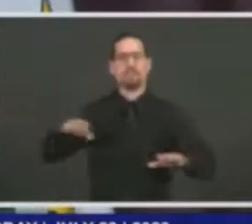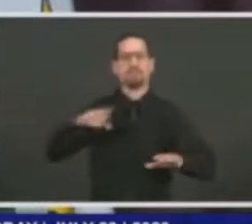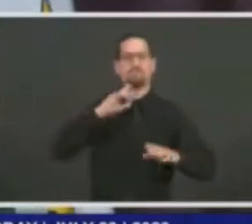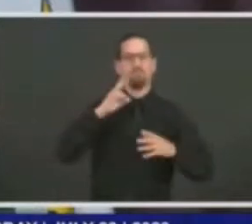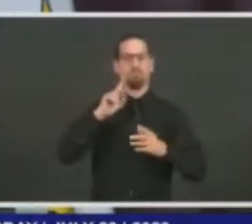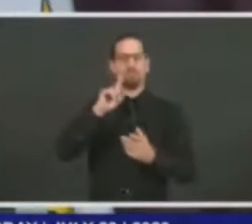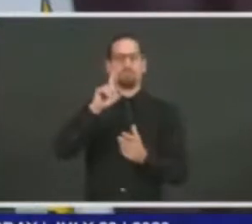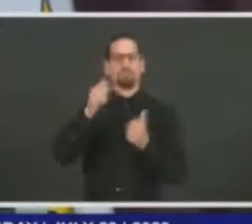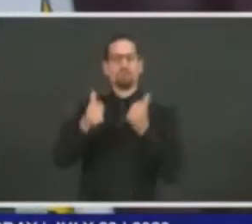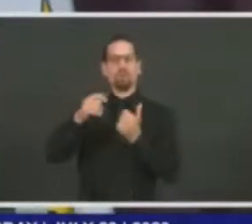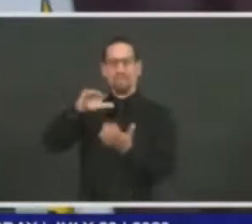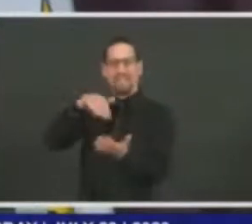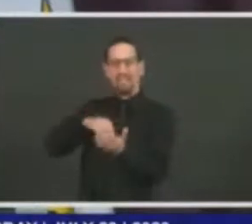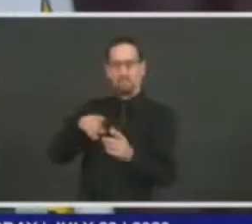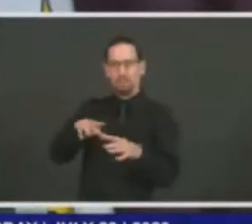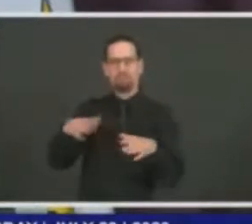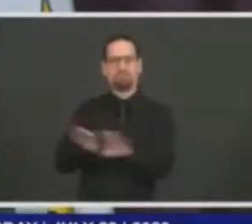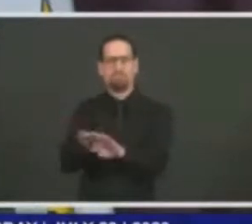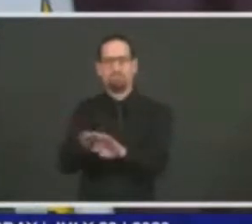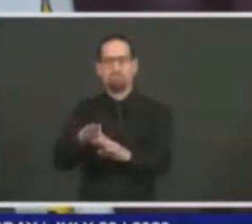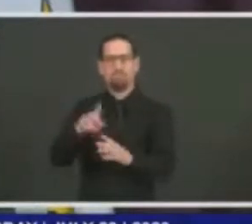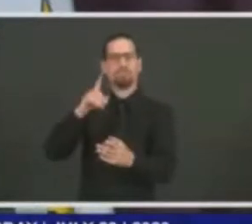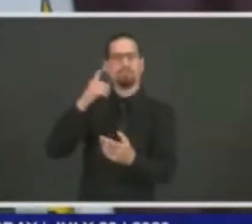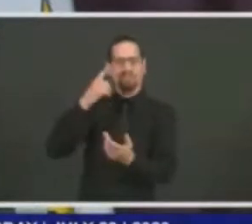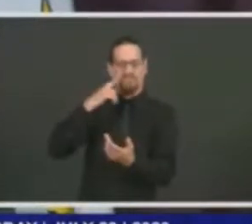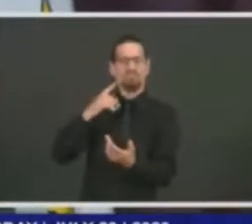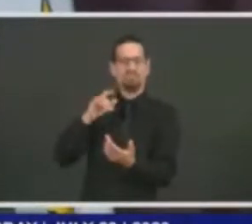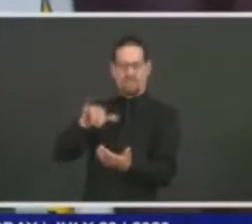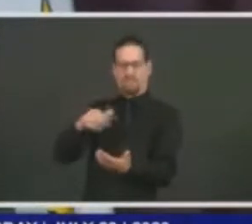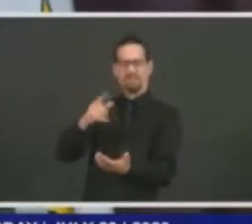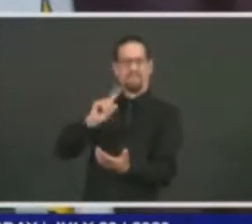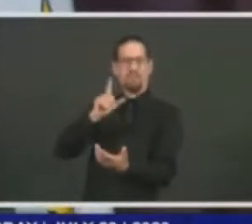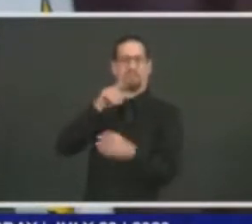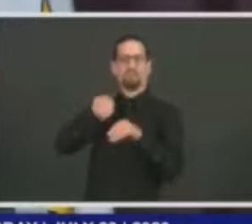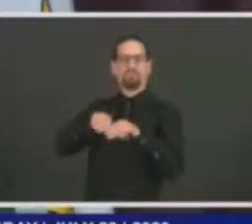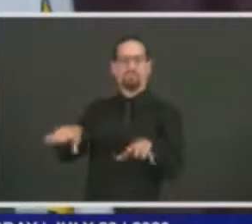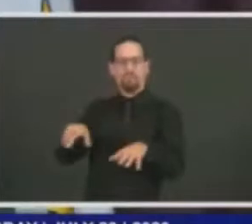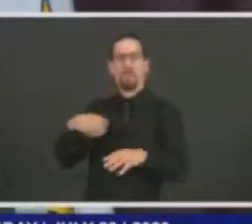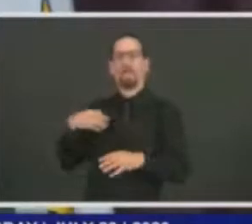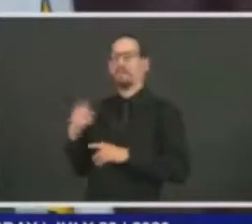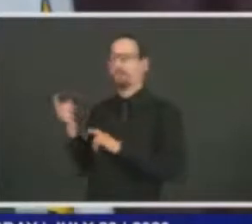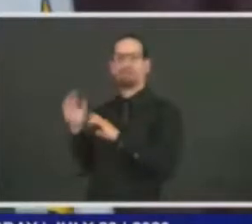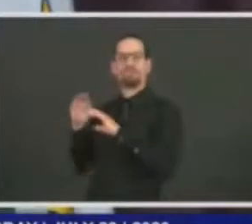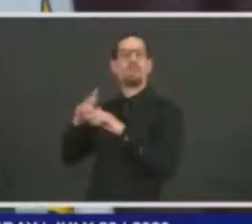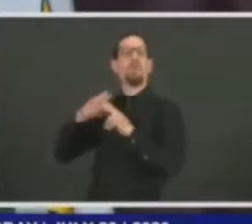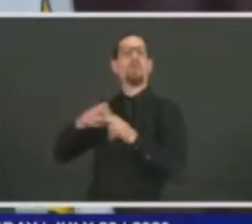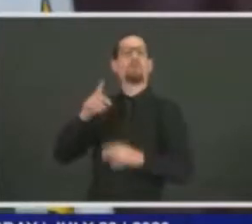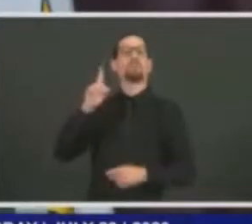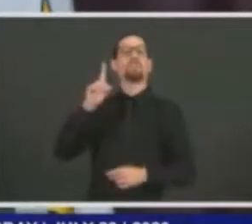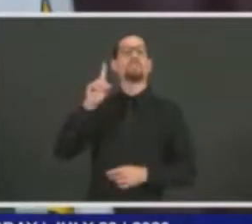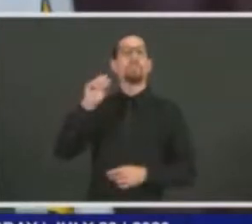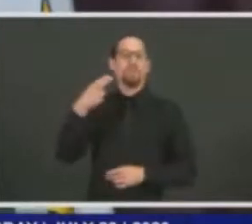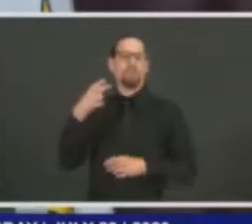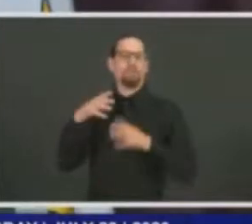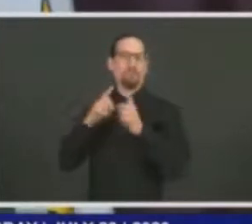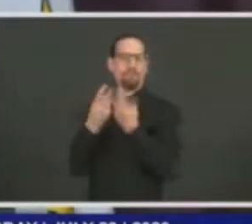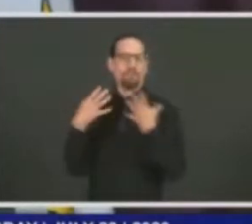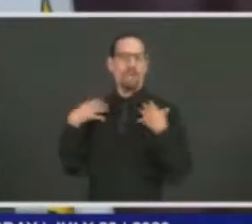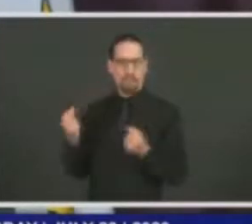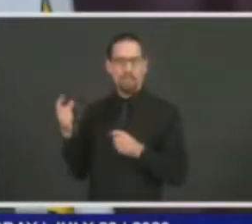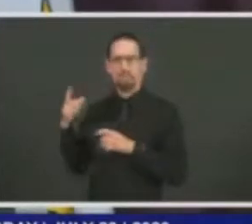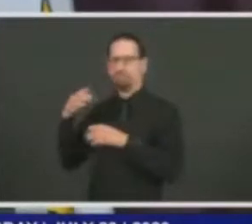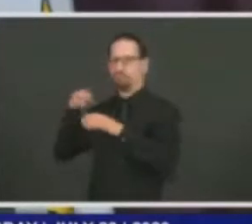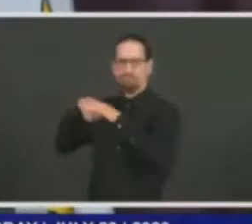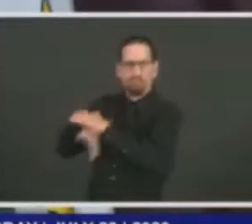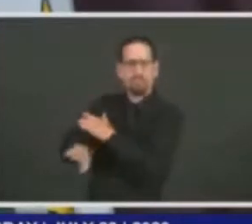we immediately closed. We closed the facility. We sent in a team from the Department of Health to do testing and case